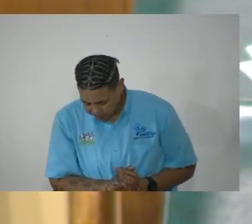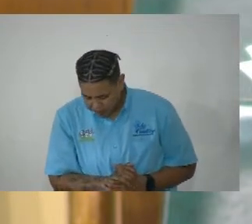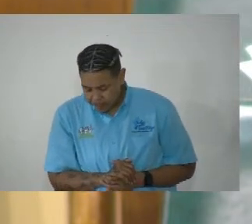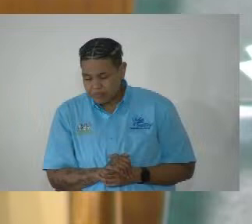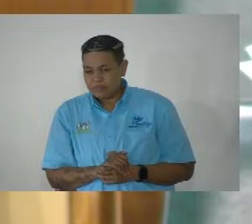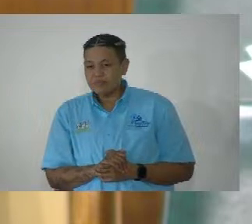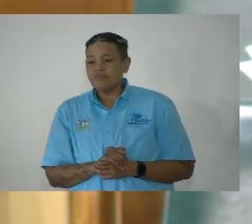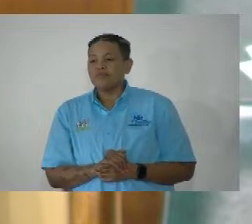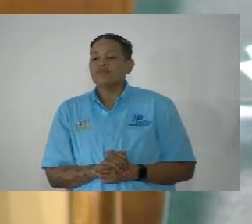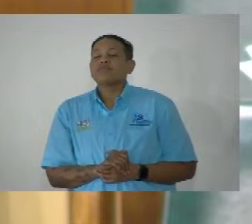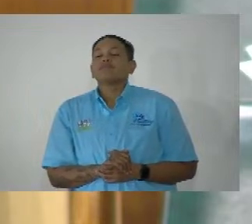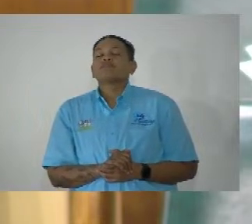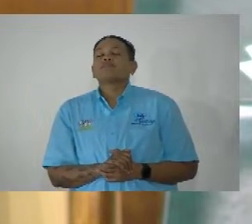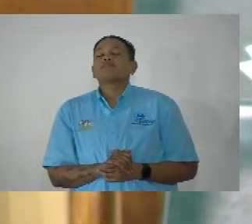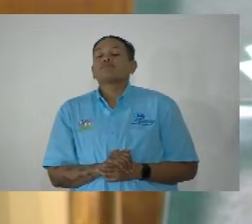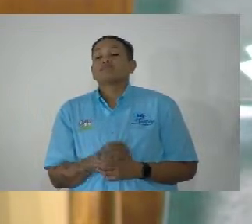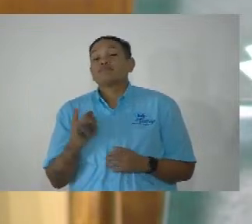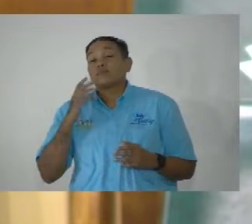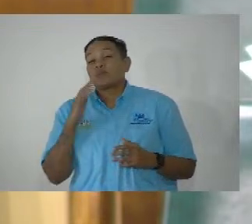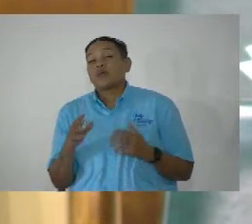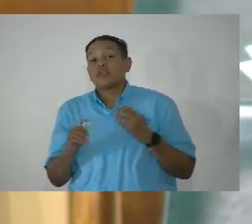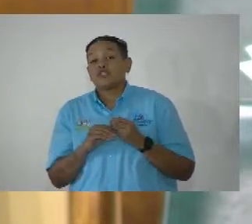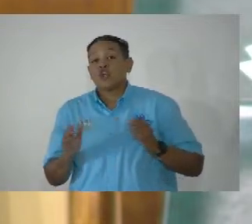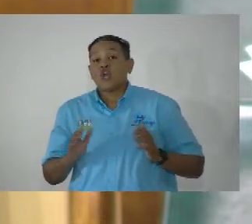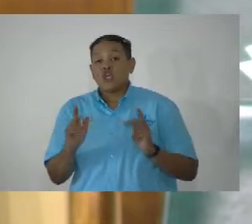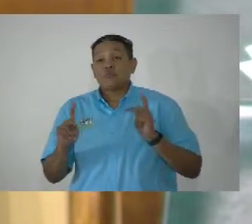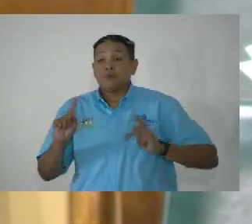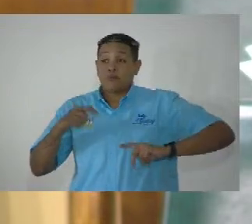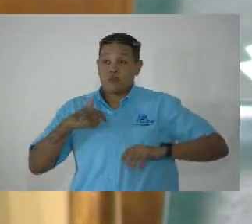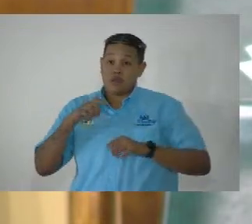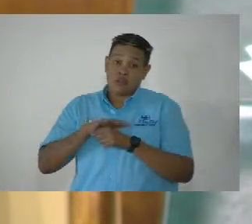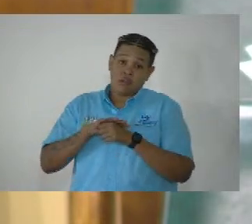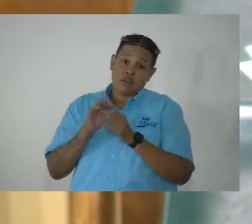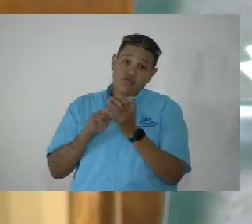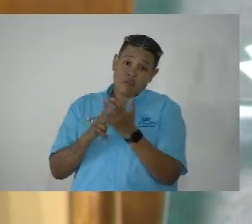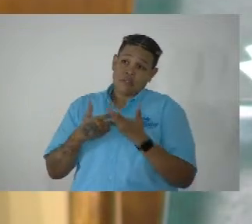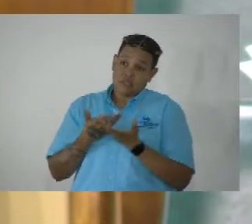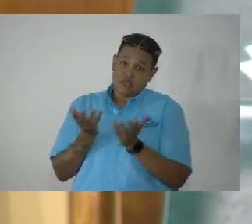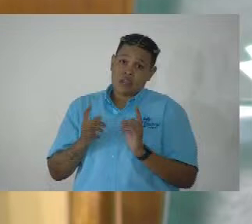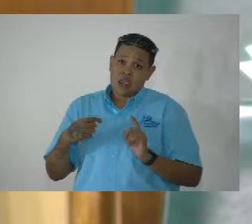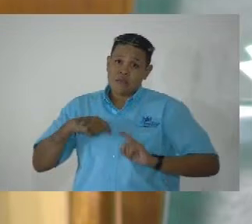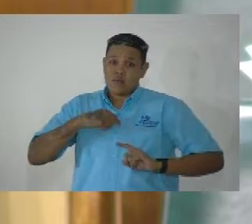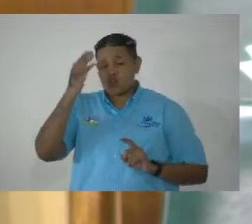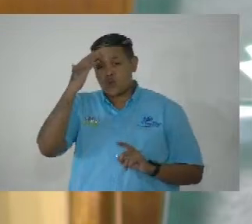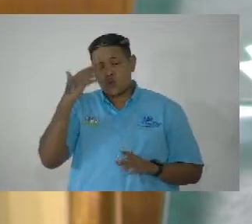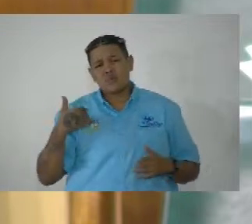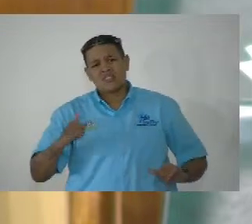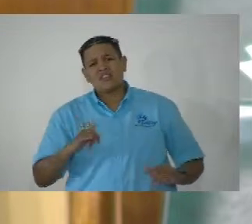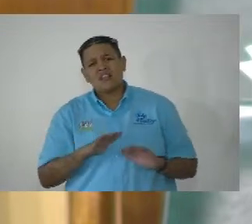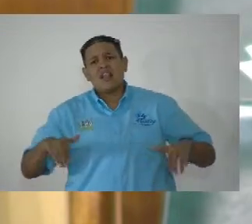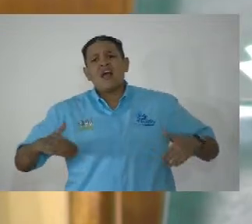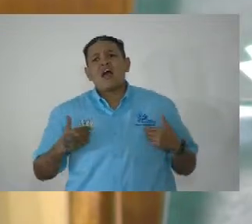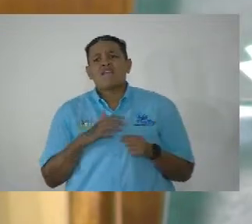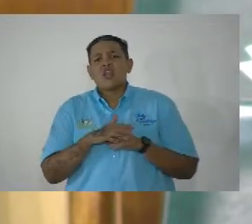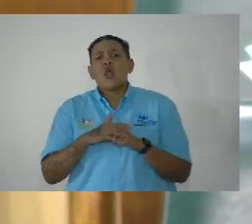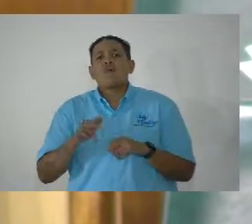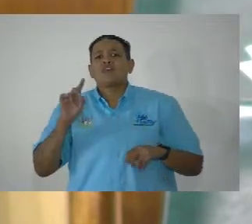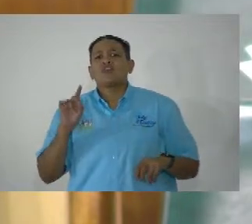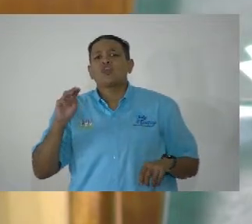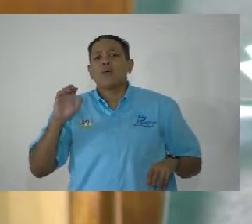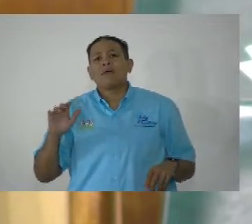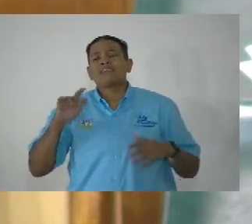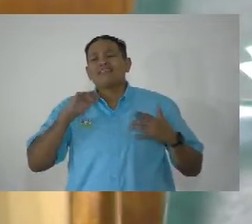I will also urge my constituents, and you know, we know that we still don't have enough domestic